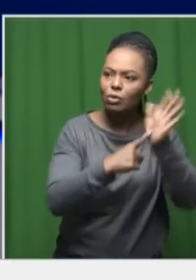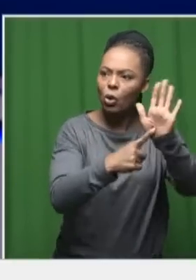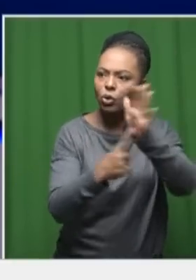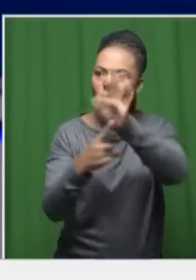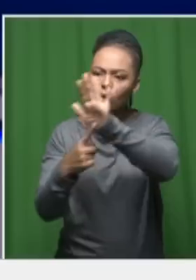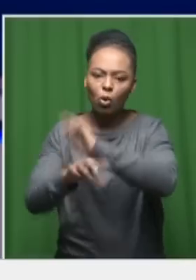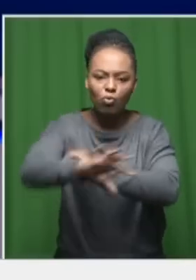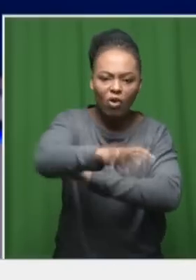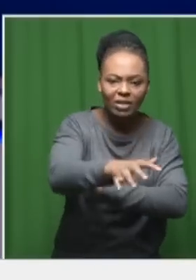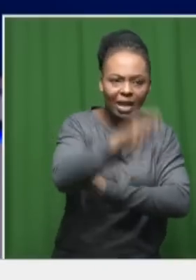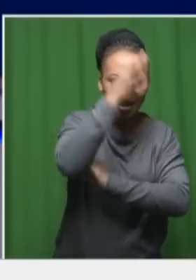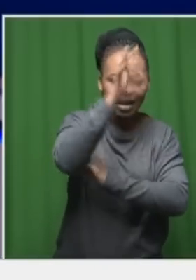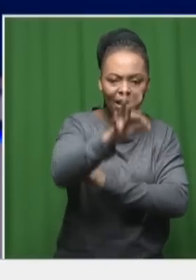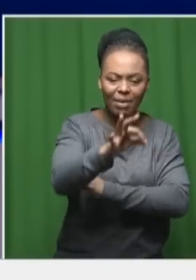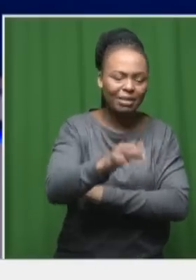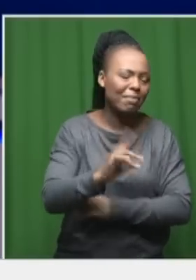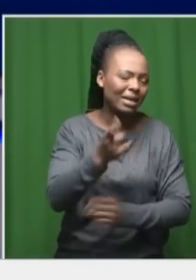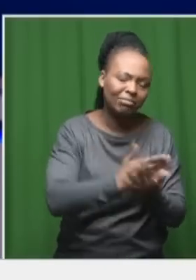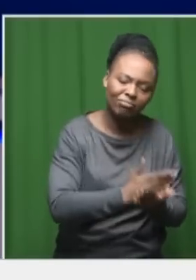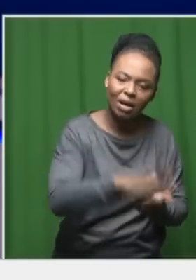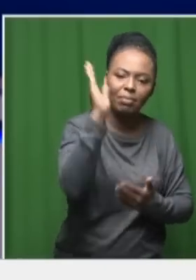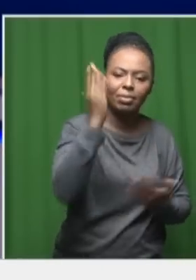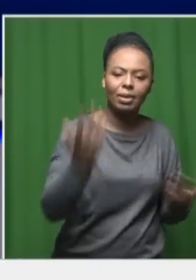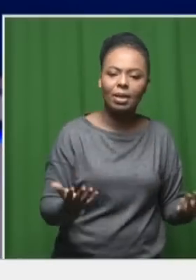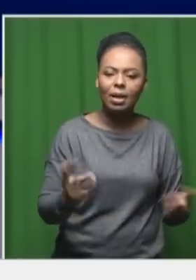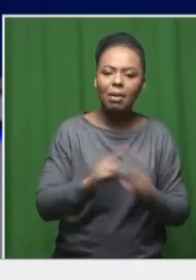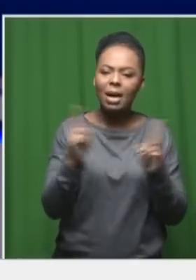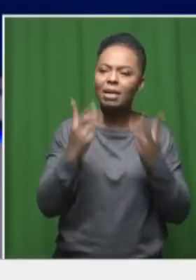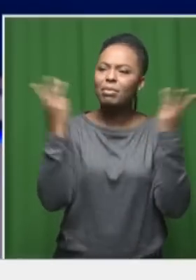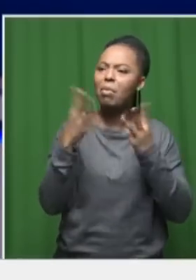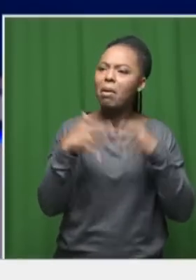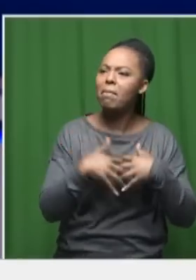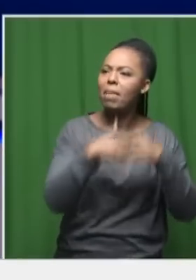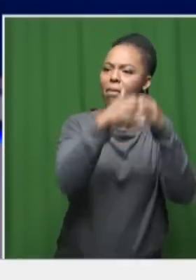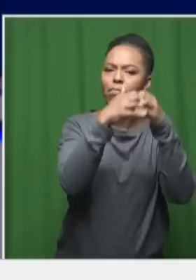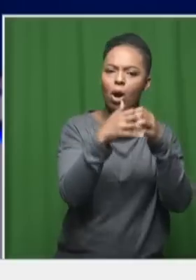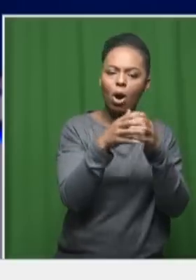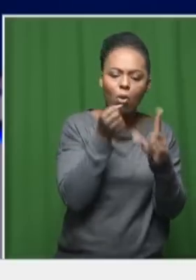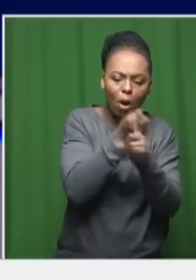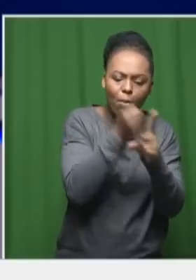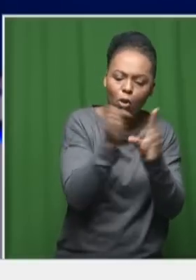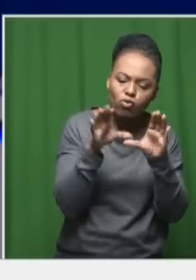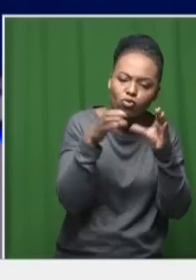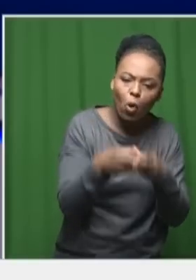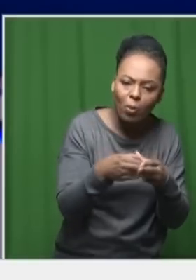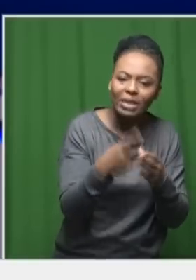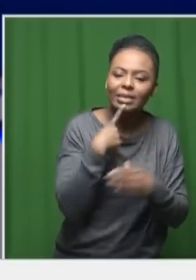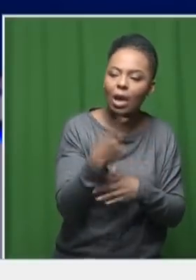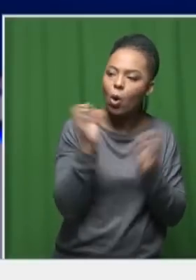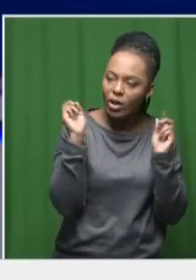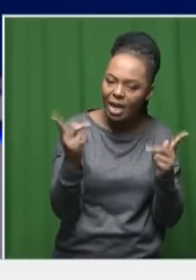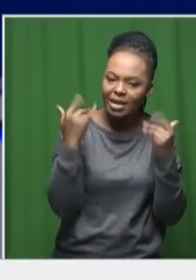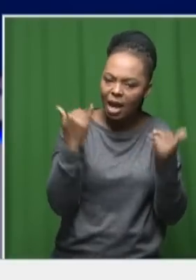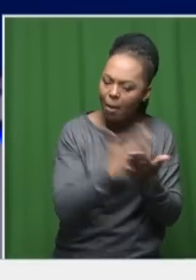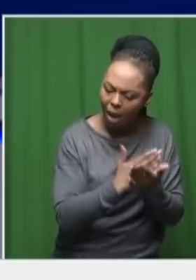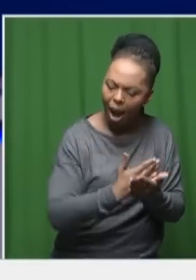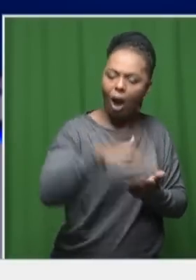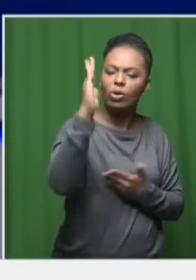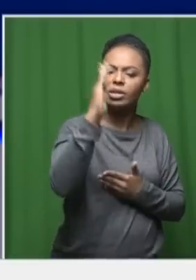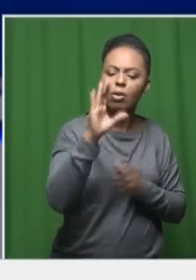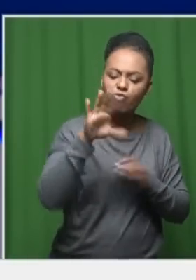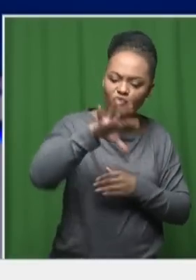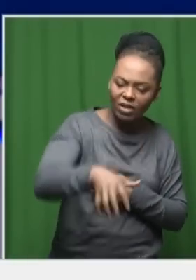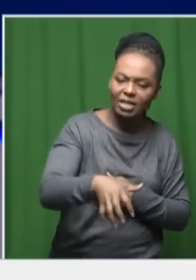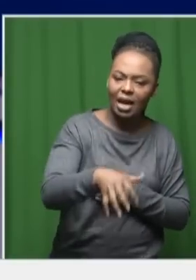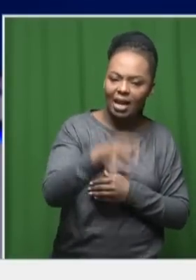provincial government should not exist. Why aren't people forming those lobby groups which say, excuse me, guys, let's get rid of provincial government and really